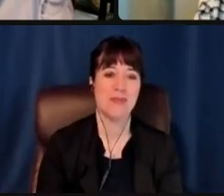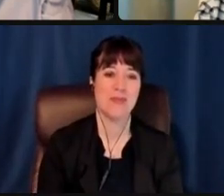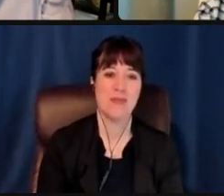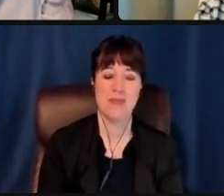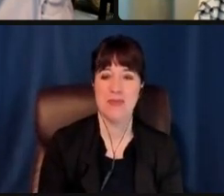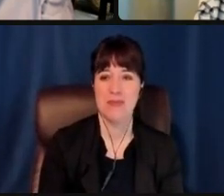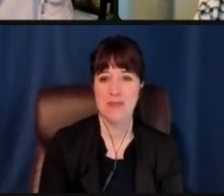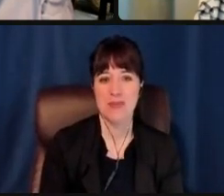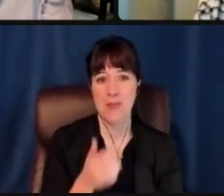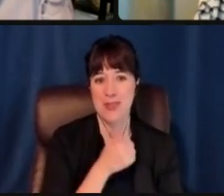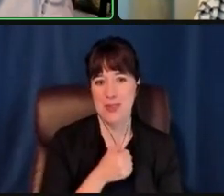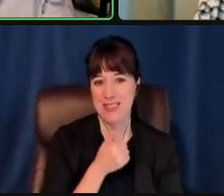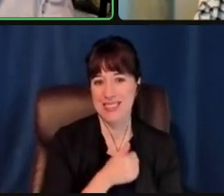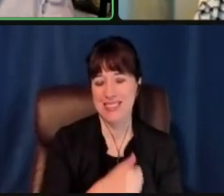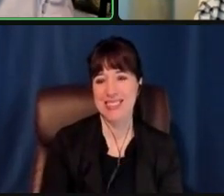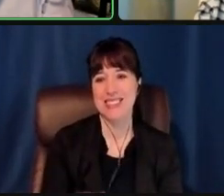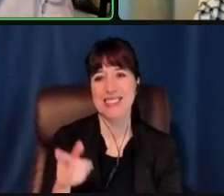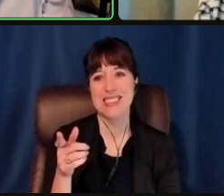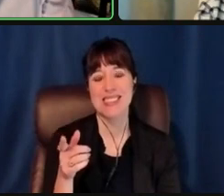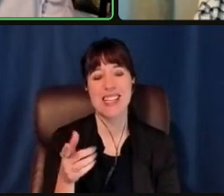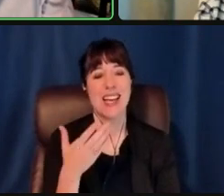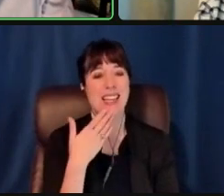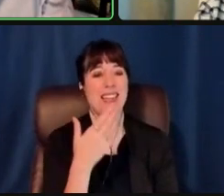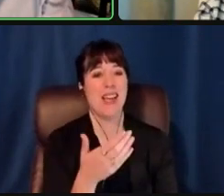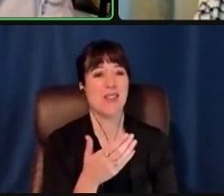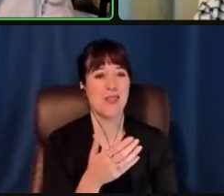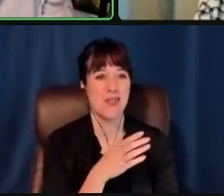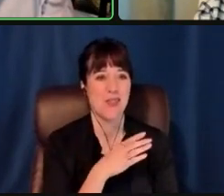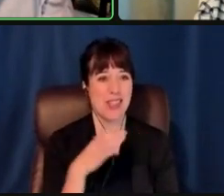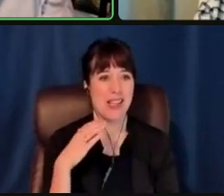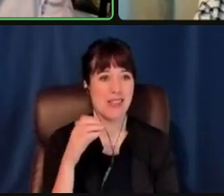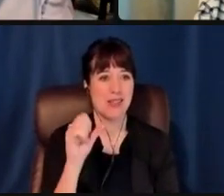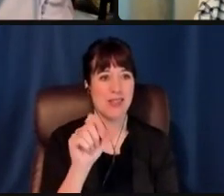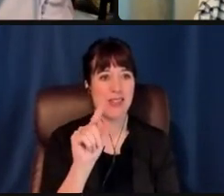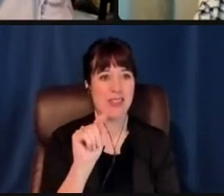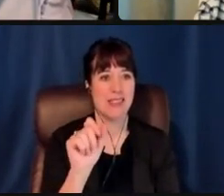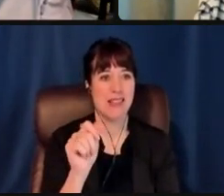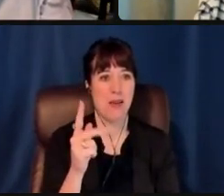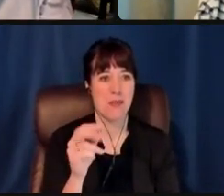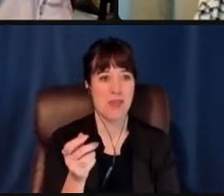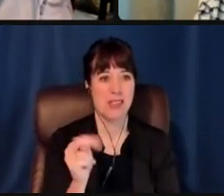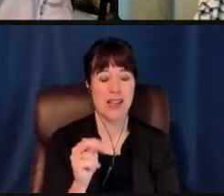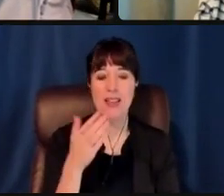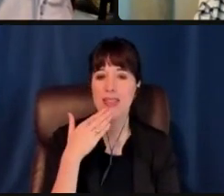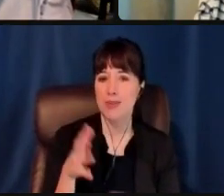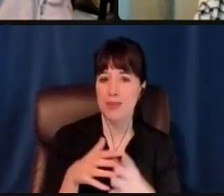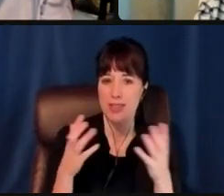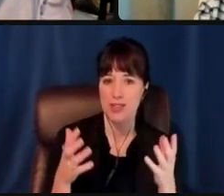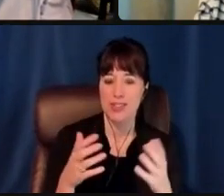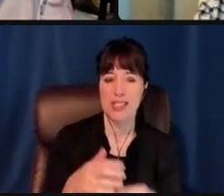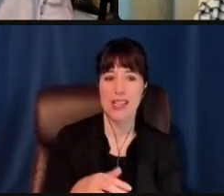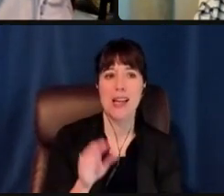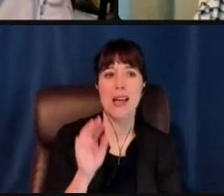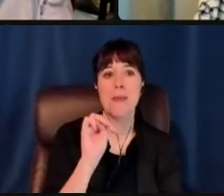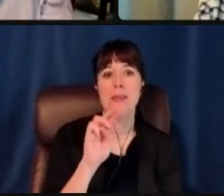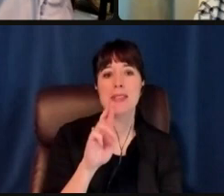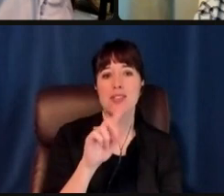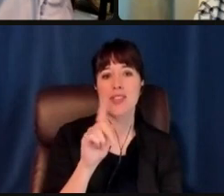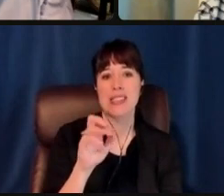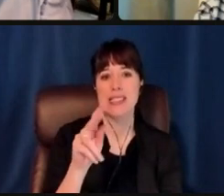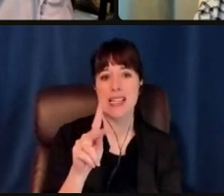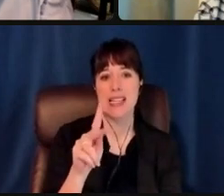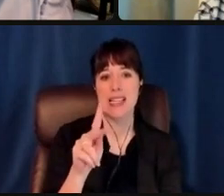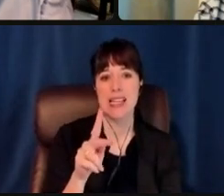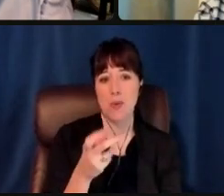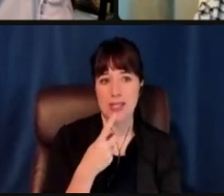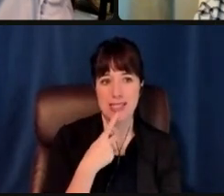yeah, okay. I'm sorry. Thank you. Councilor Stapleton. Thank you so much. Mr. Zink, I just want to say, I